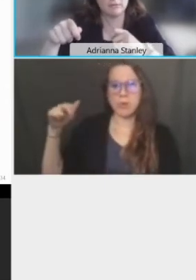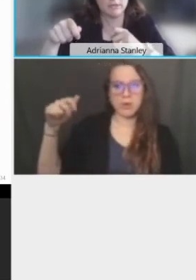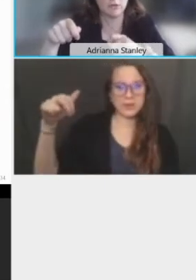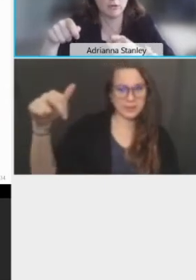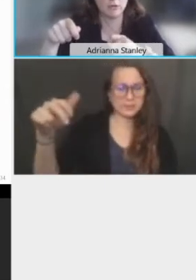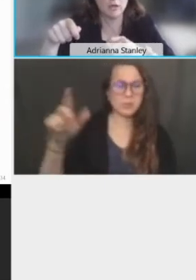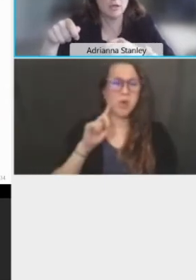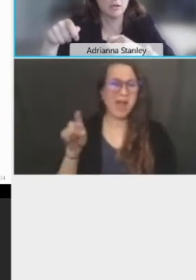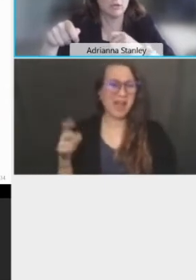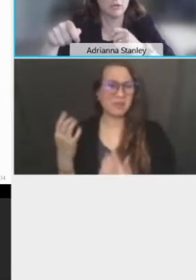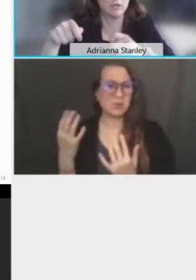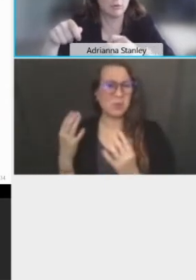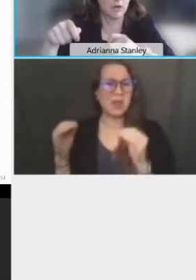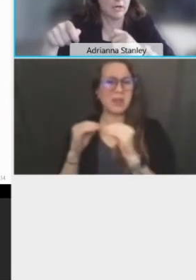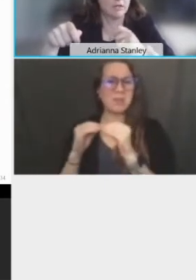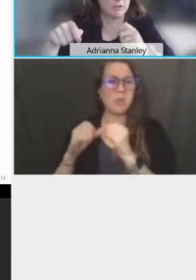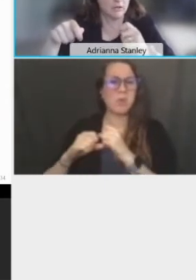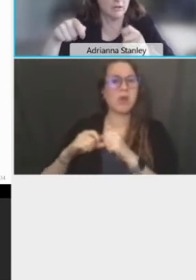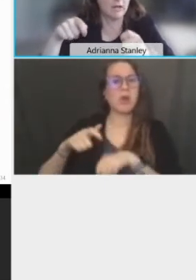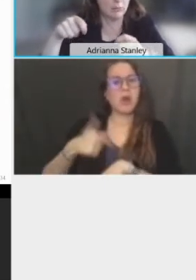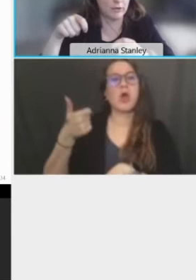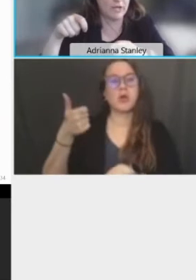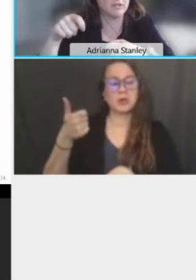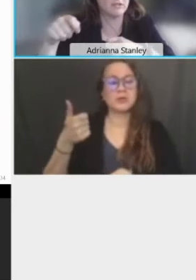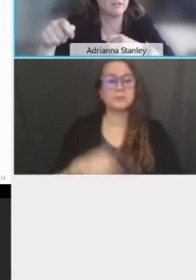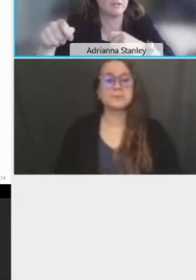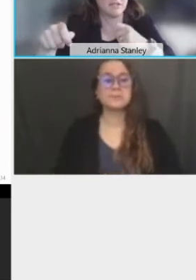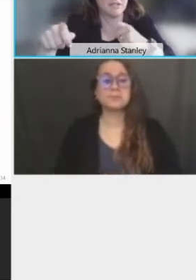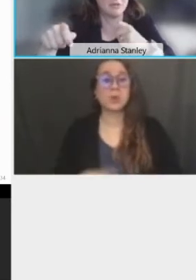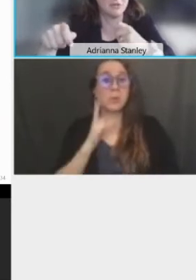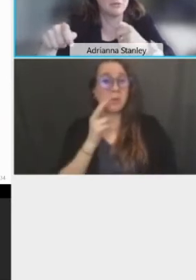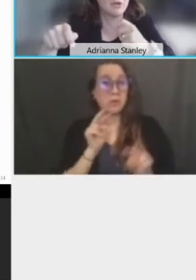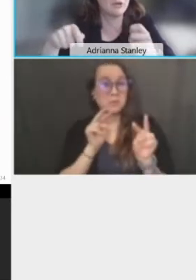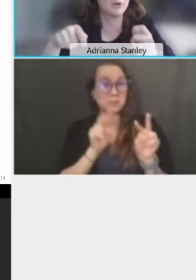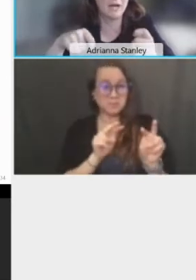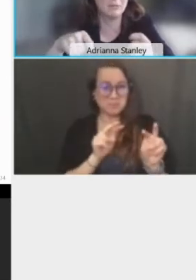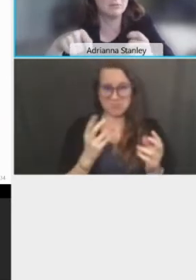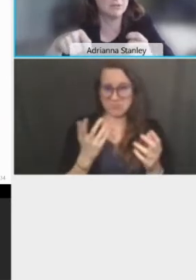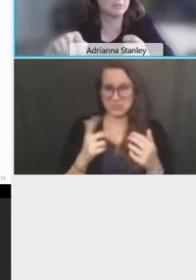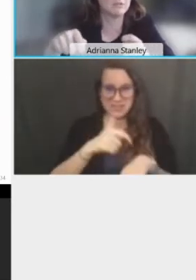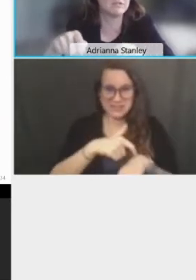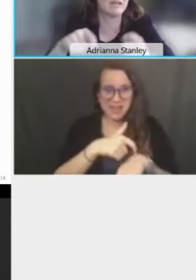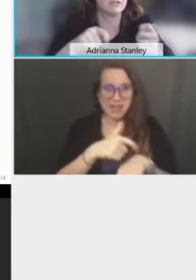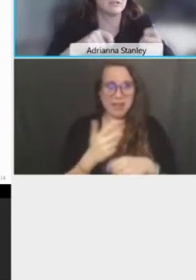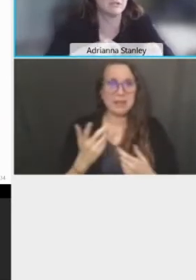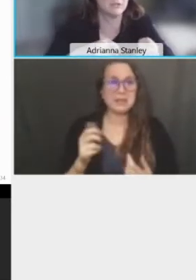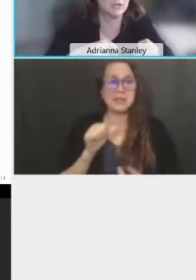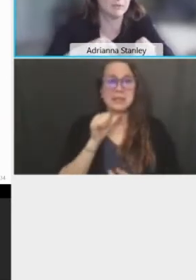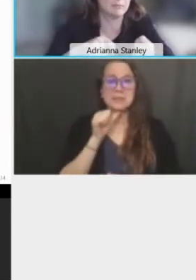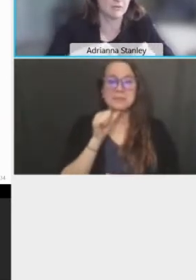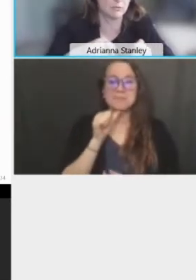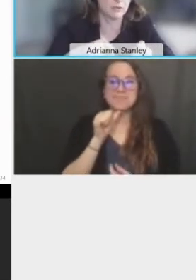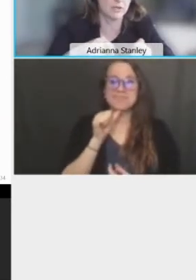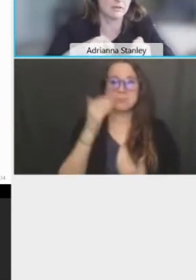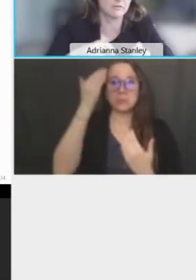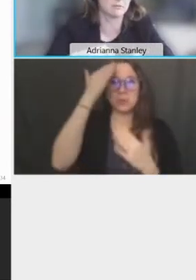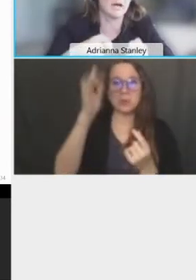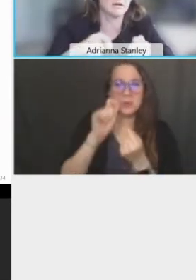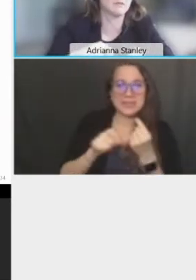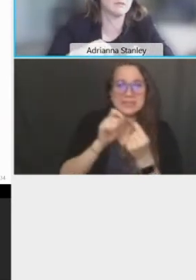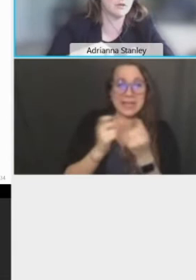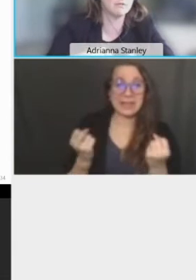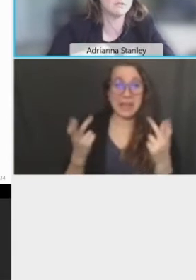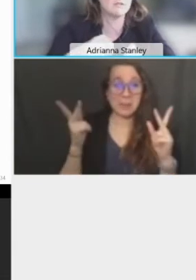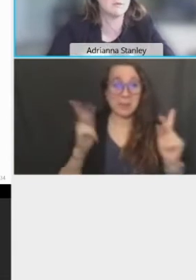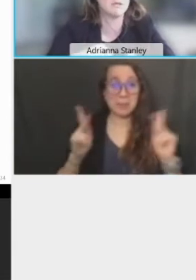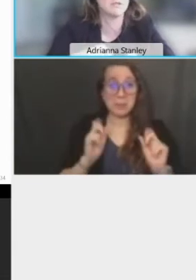wait a little bit longer. And we're going to keep our eye on what that is. Again, not knowing how many people exactly are going to be coming back to work after we're